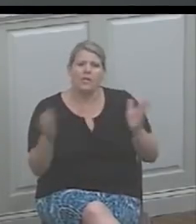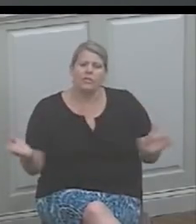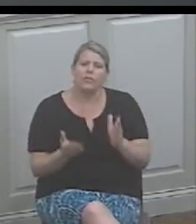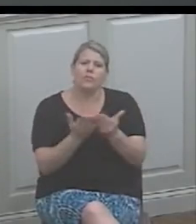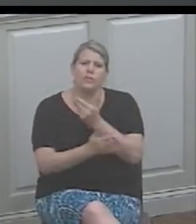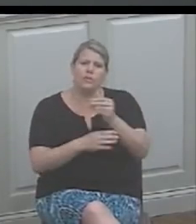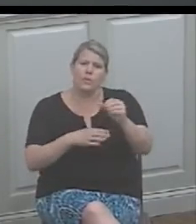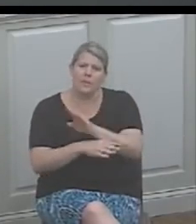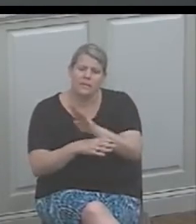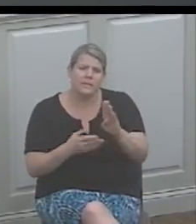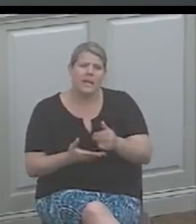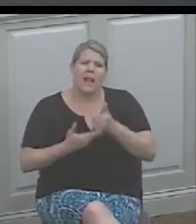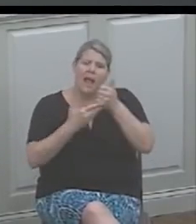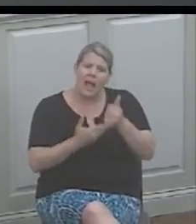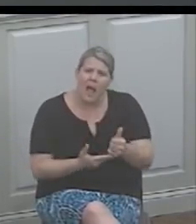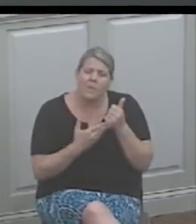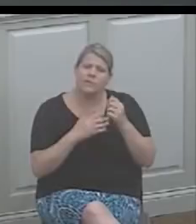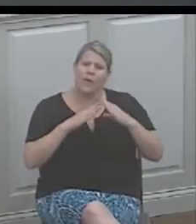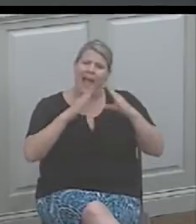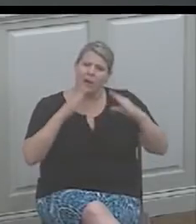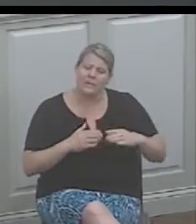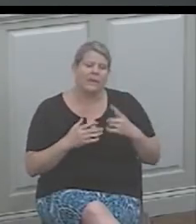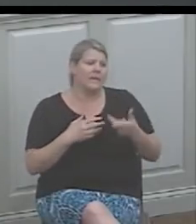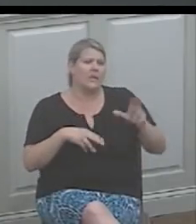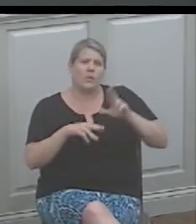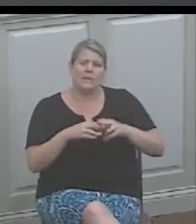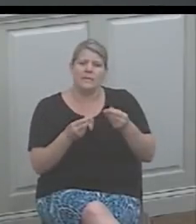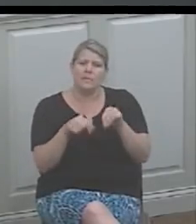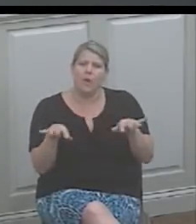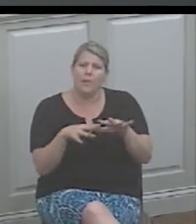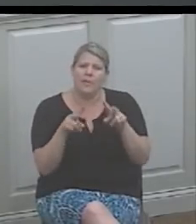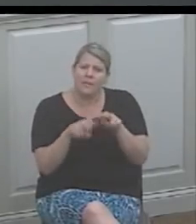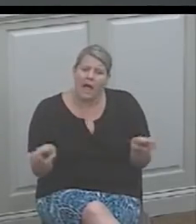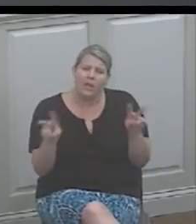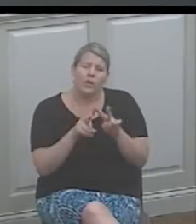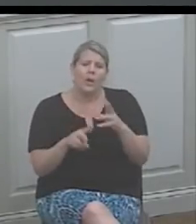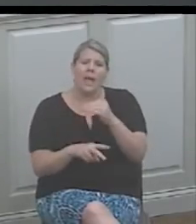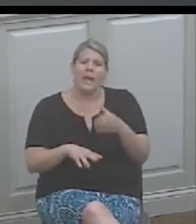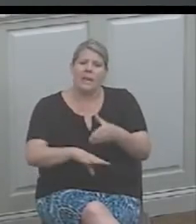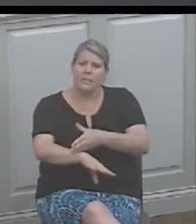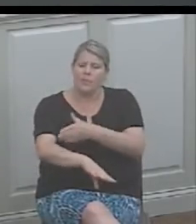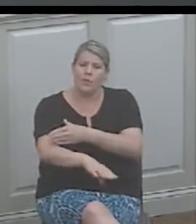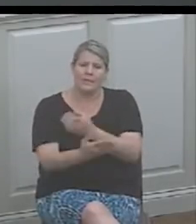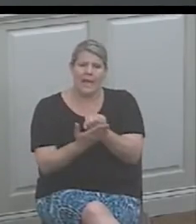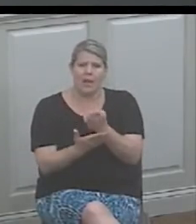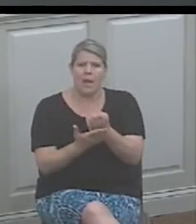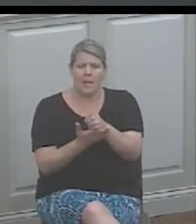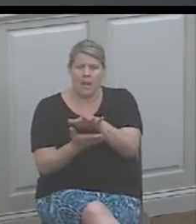development, assists affordable housing, increases property values, and improves the economic climate of communities, and